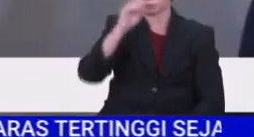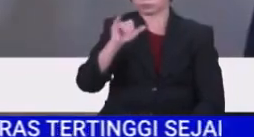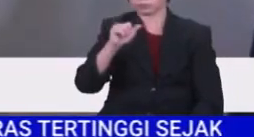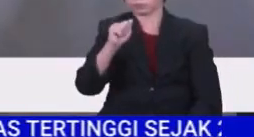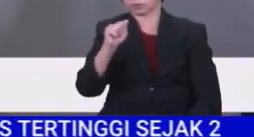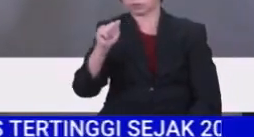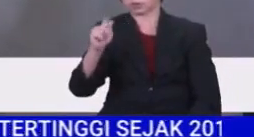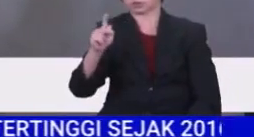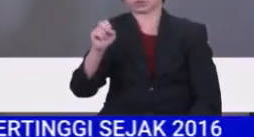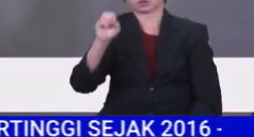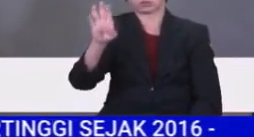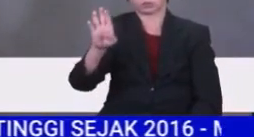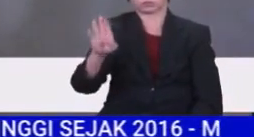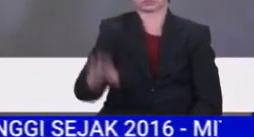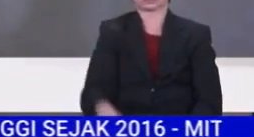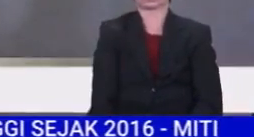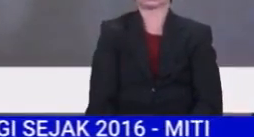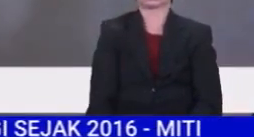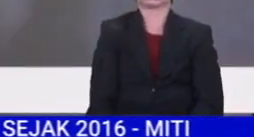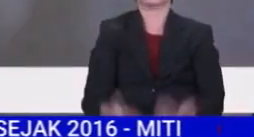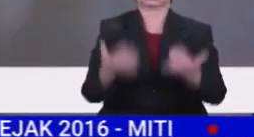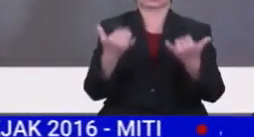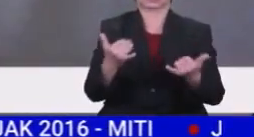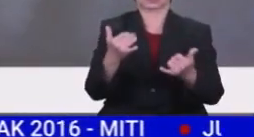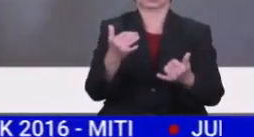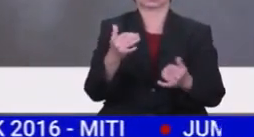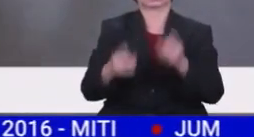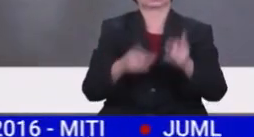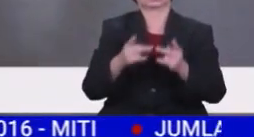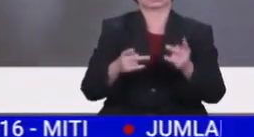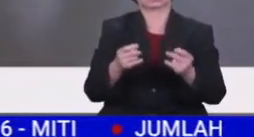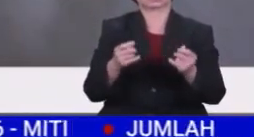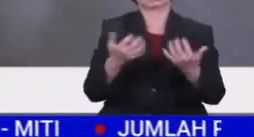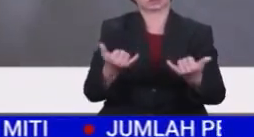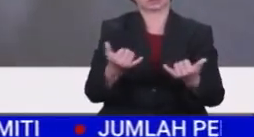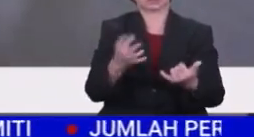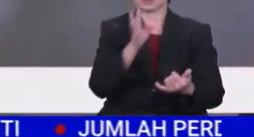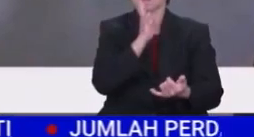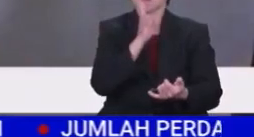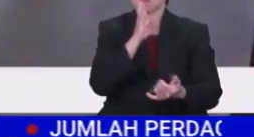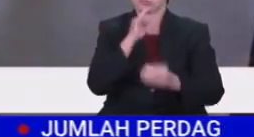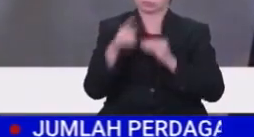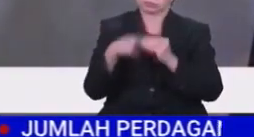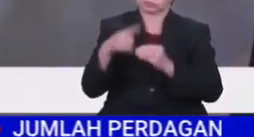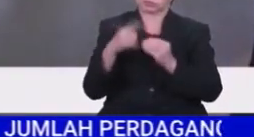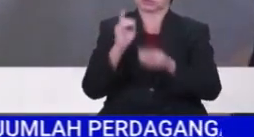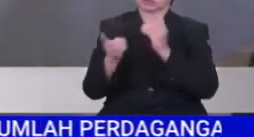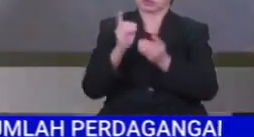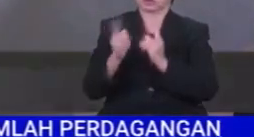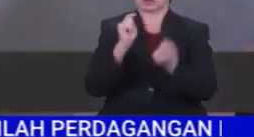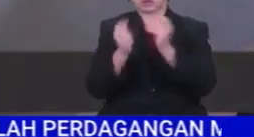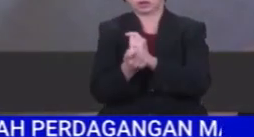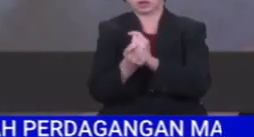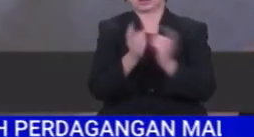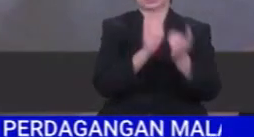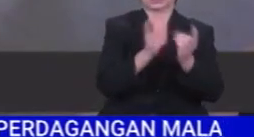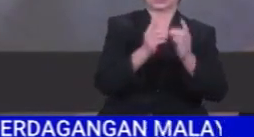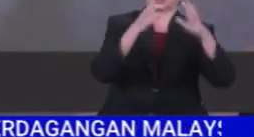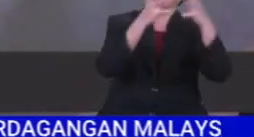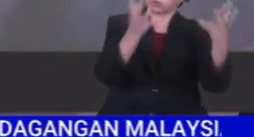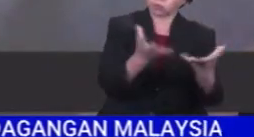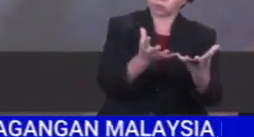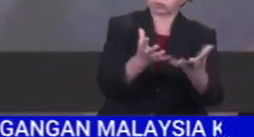Khan nodes people keep talking about your digital transformation digital World